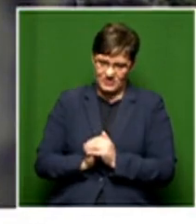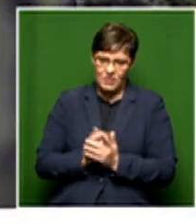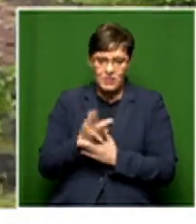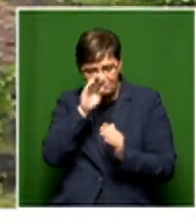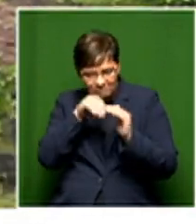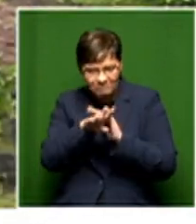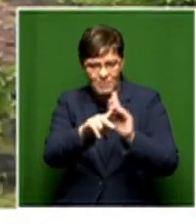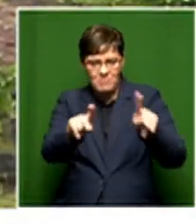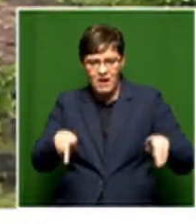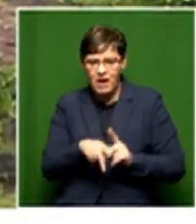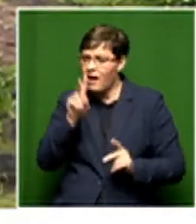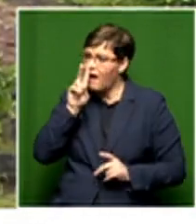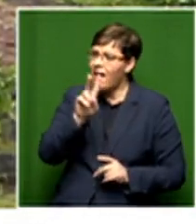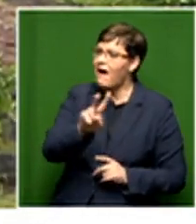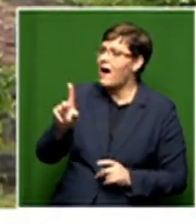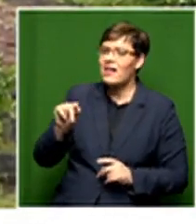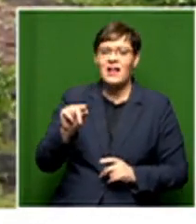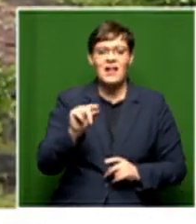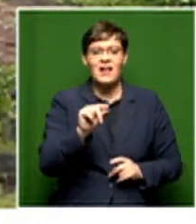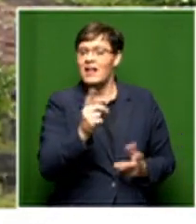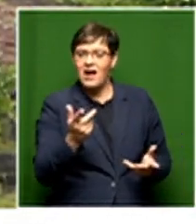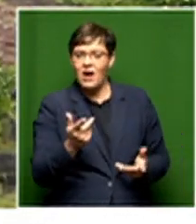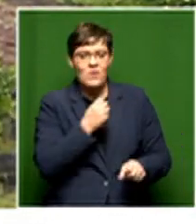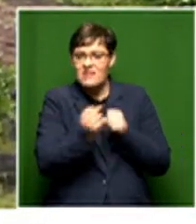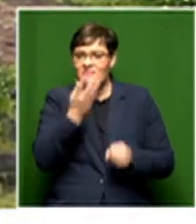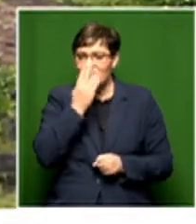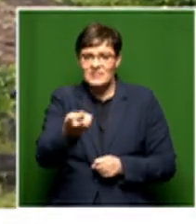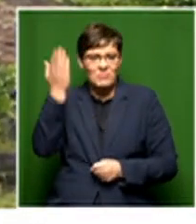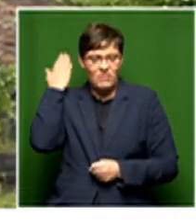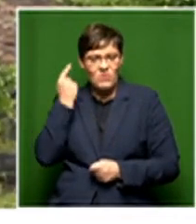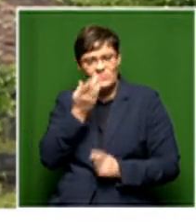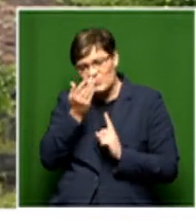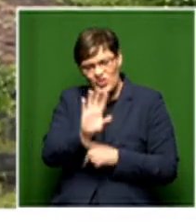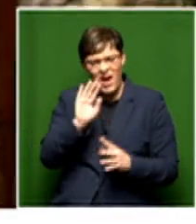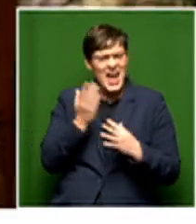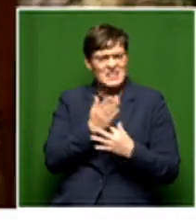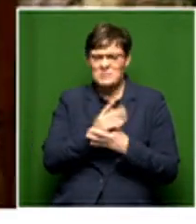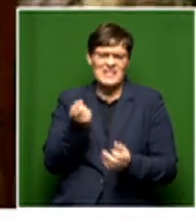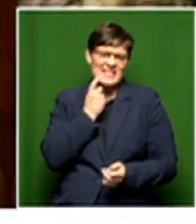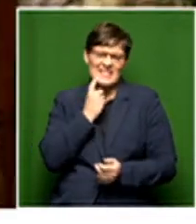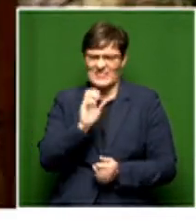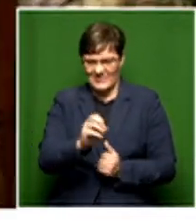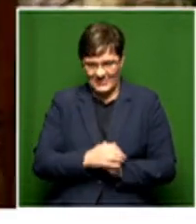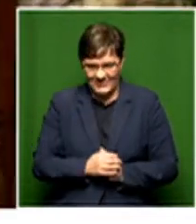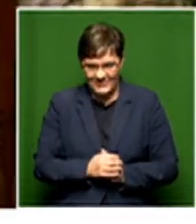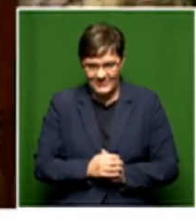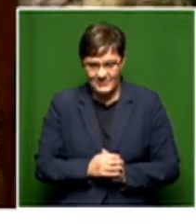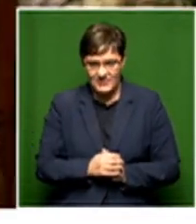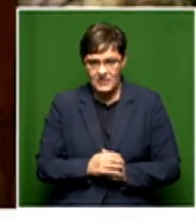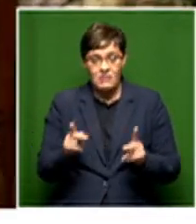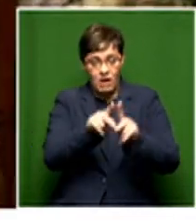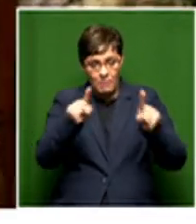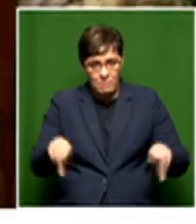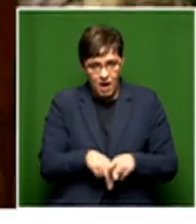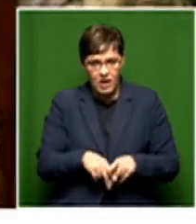the parks and actually see the things that they haven't, to show how accessible this is to them. This park is